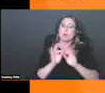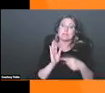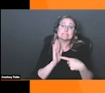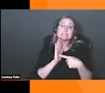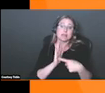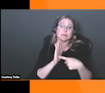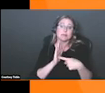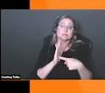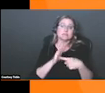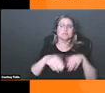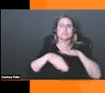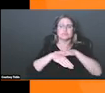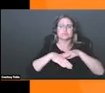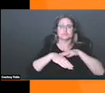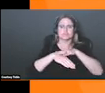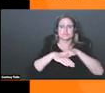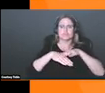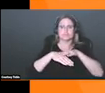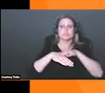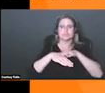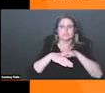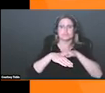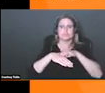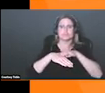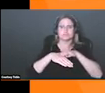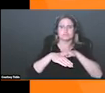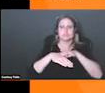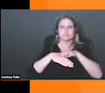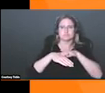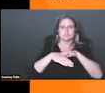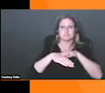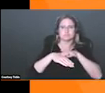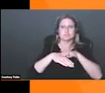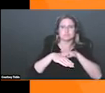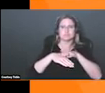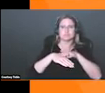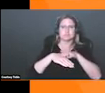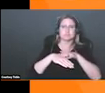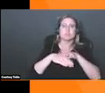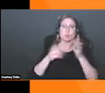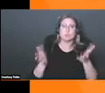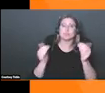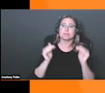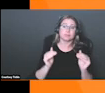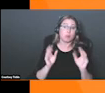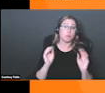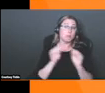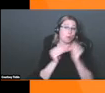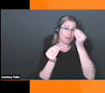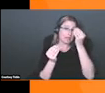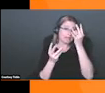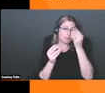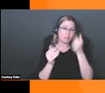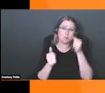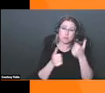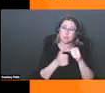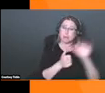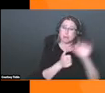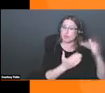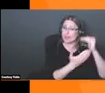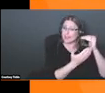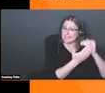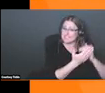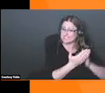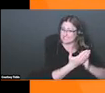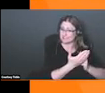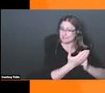samples that add value. Extra information, I go back to that list that was asked for, and that's